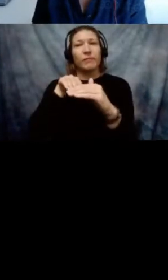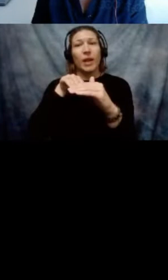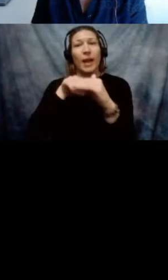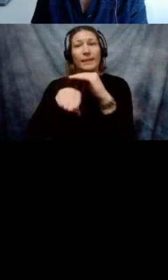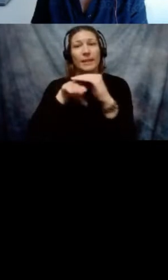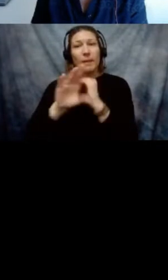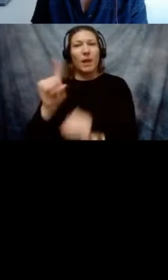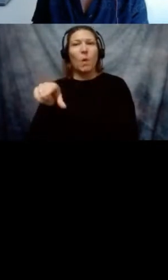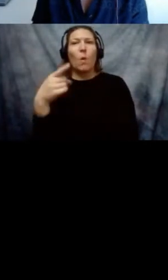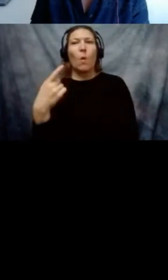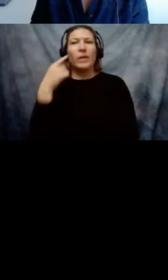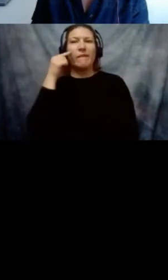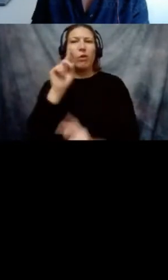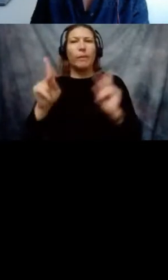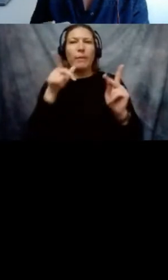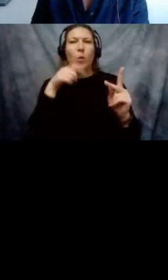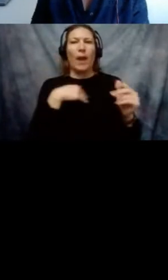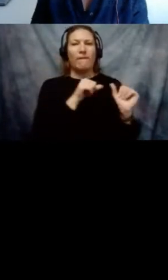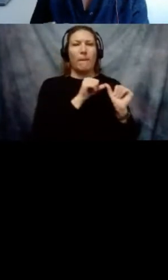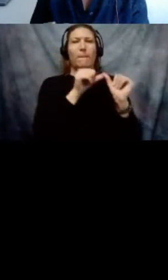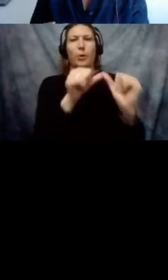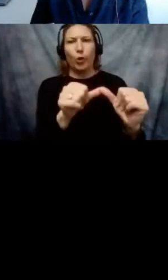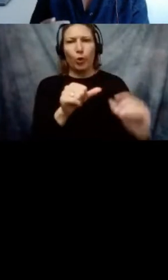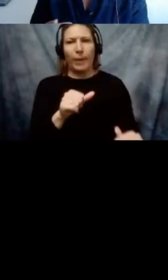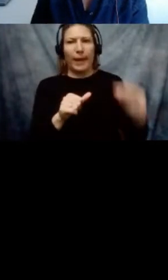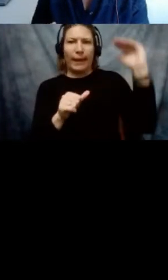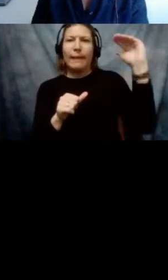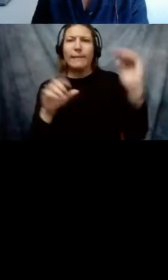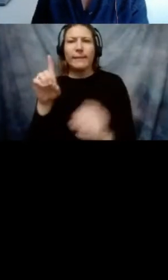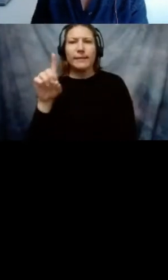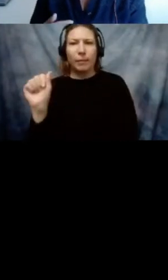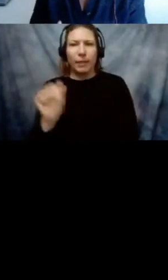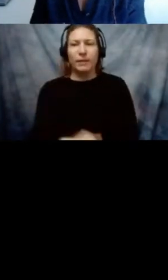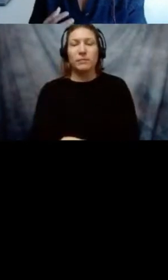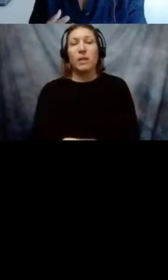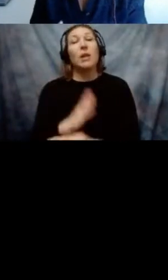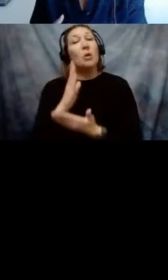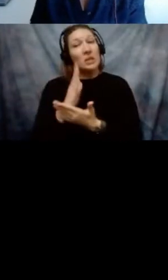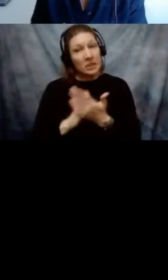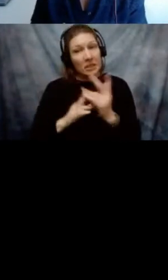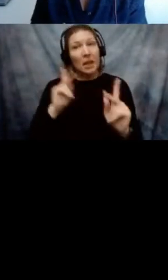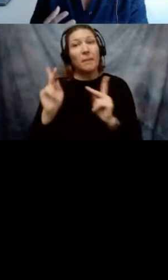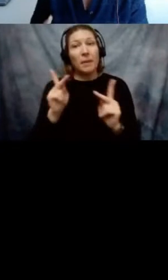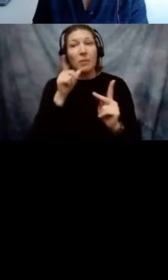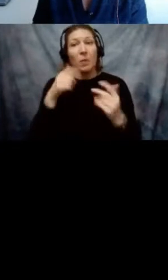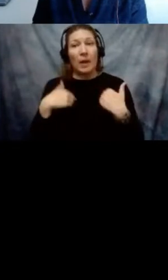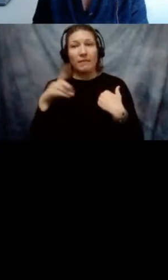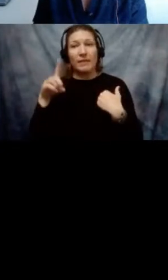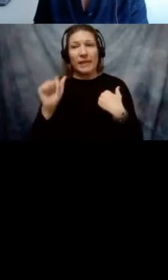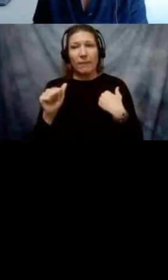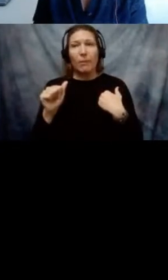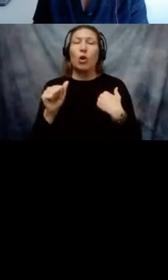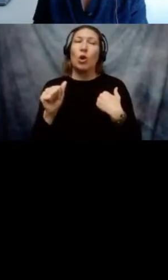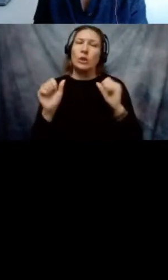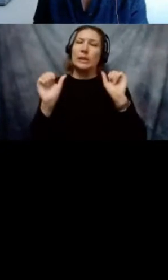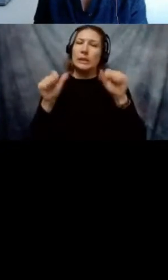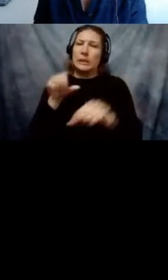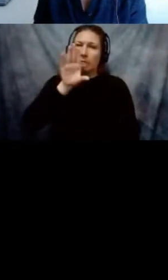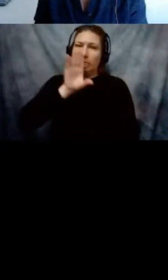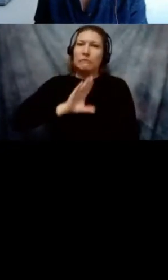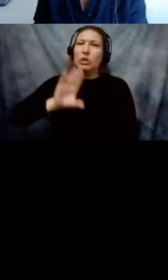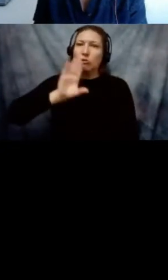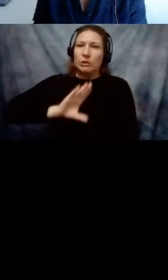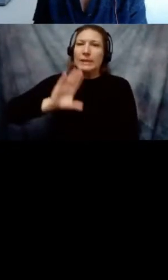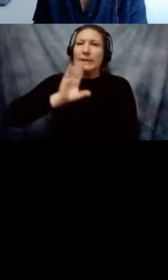disabilities. So although some disabled people find it really frustrating, and that's very understandable, that accessibility needs to